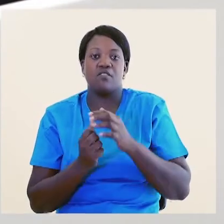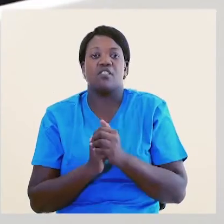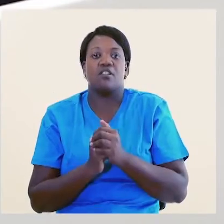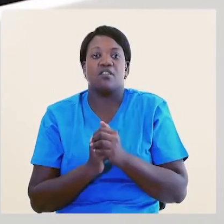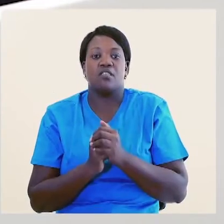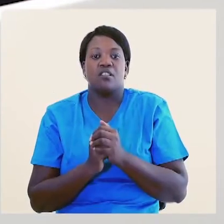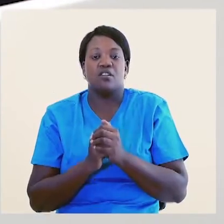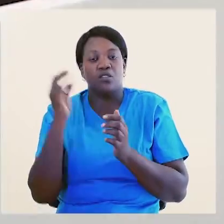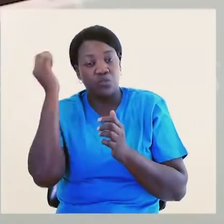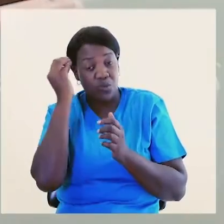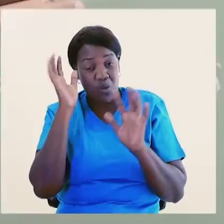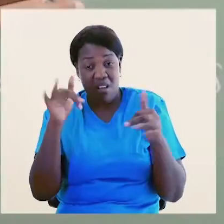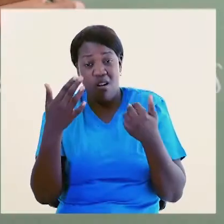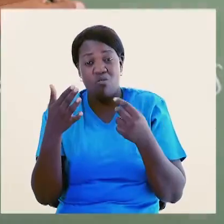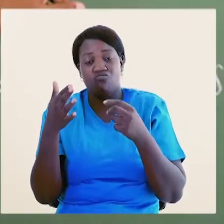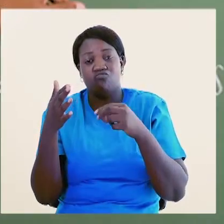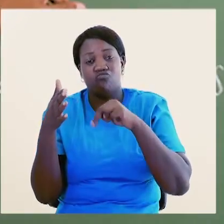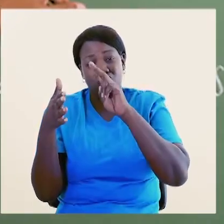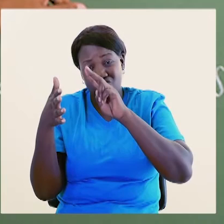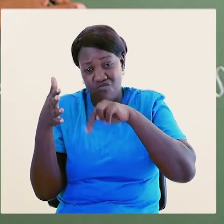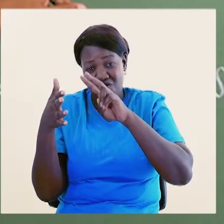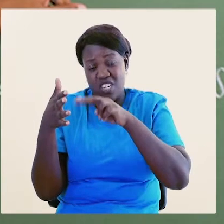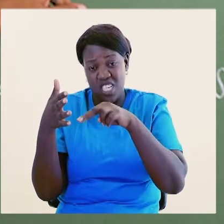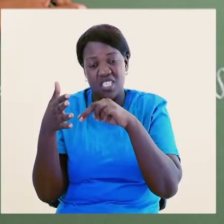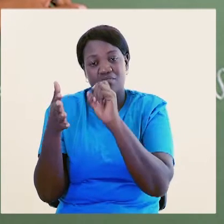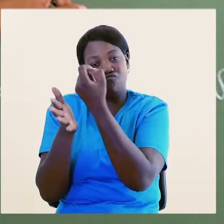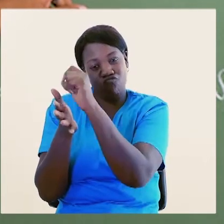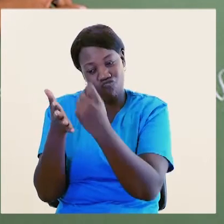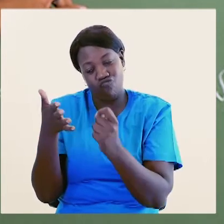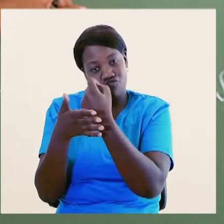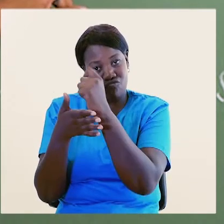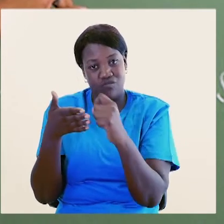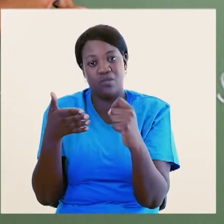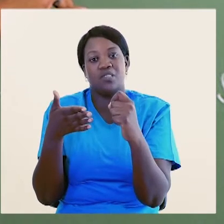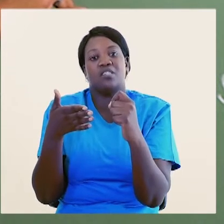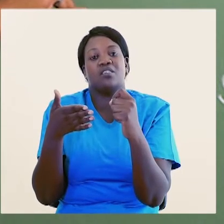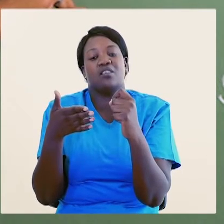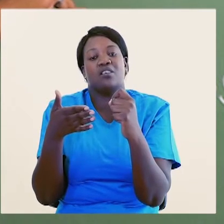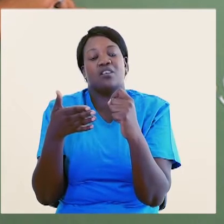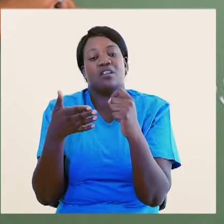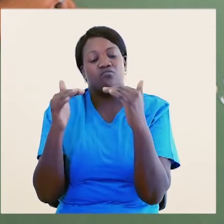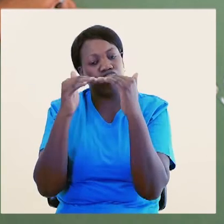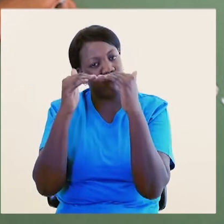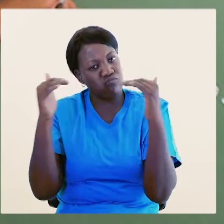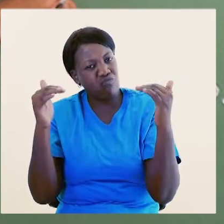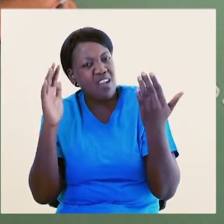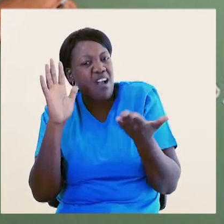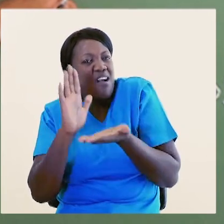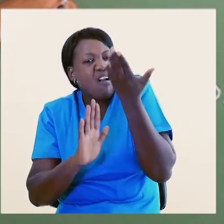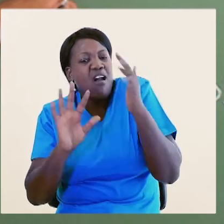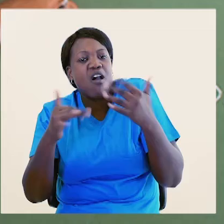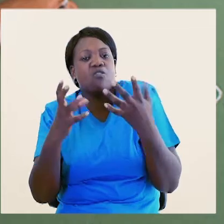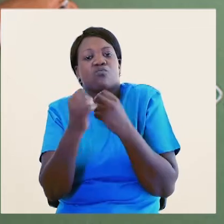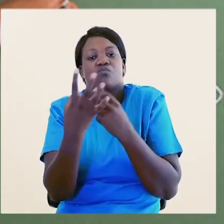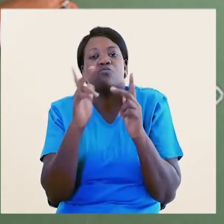Literacy. Literacy means the ability to read and write. Literacy rates show how many people